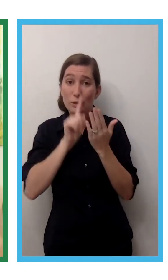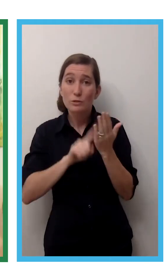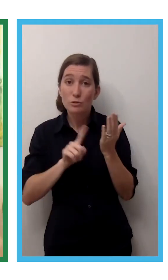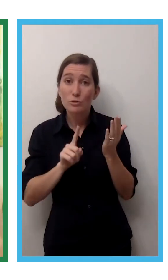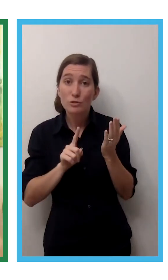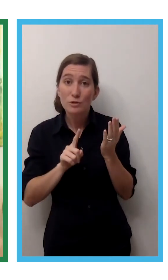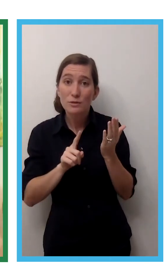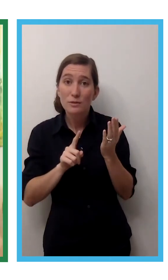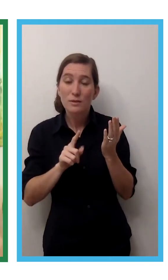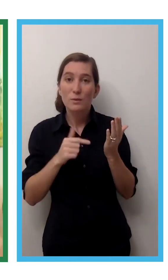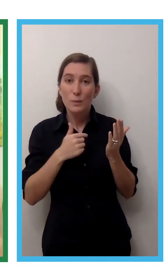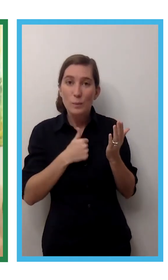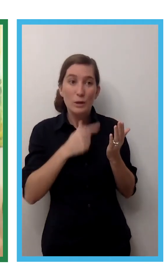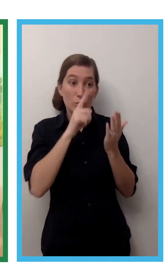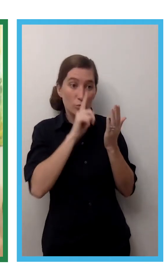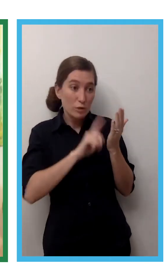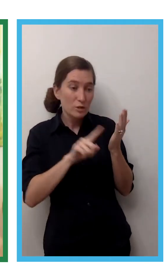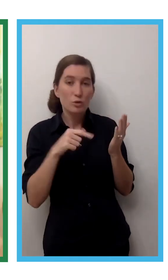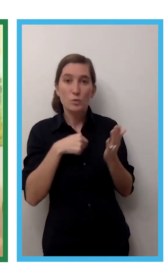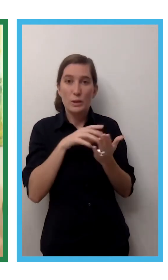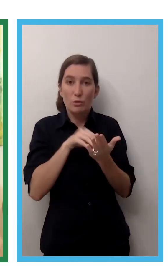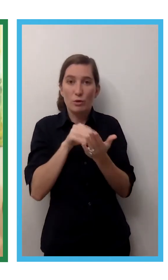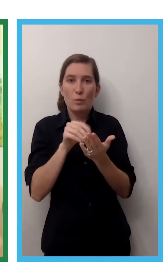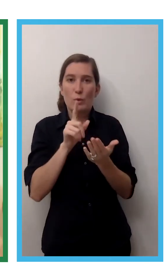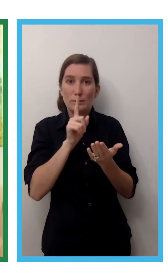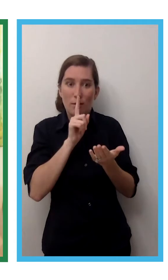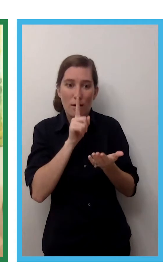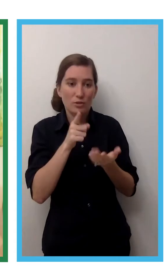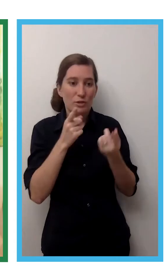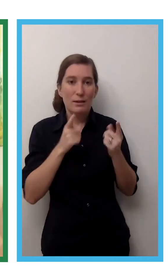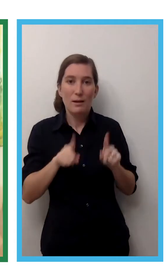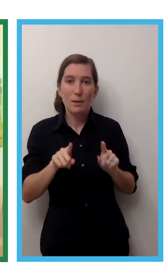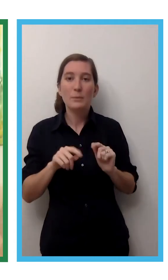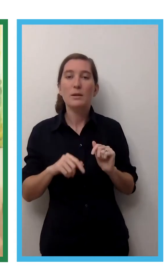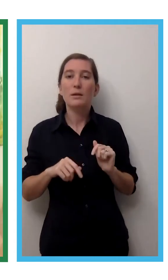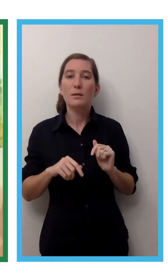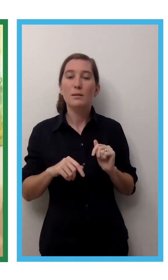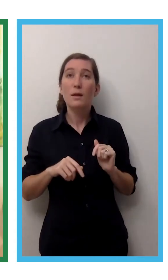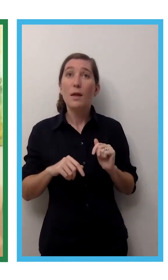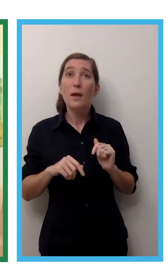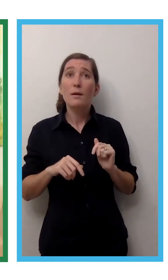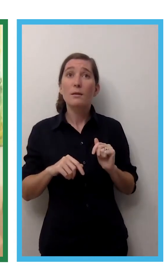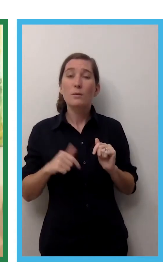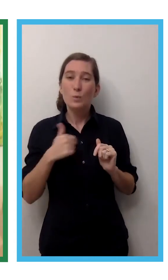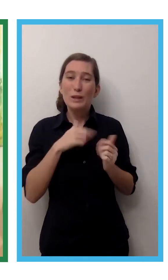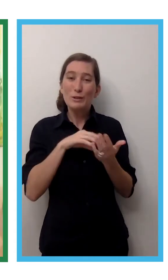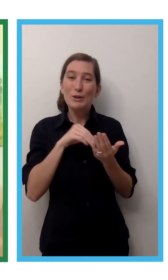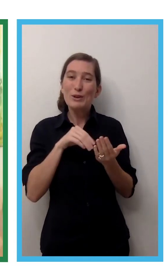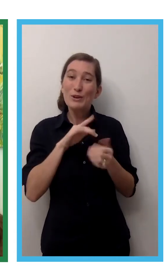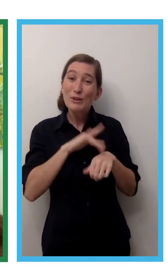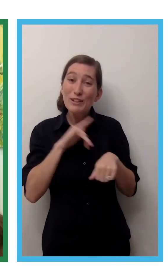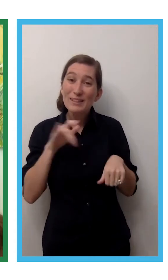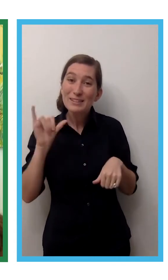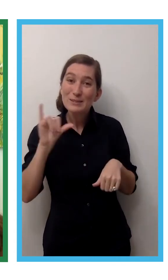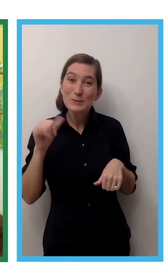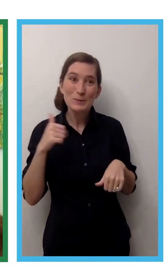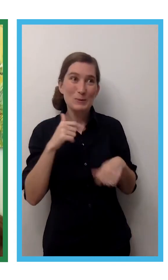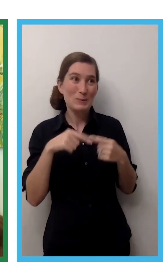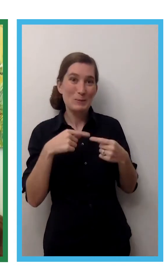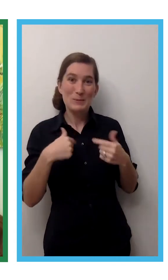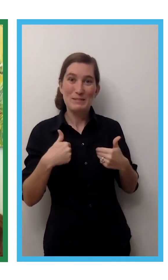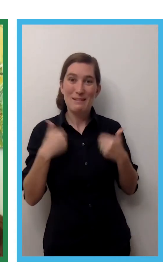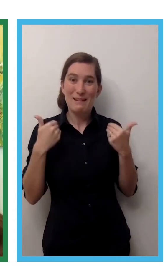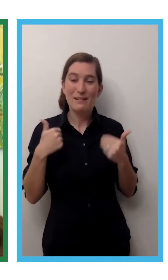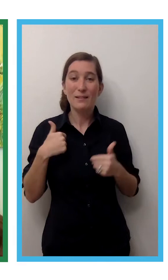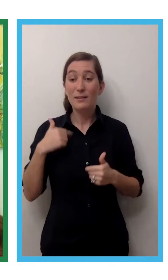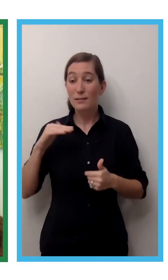you, you know, when I was a child, we used to get the little Nielsen rating book, right? They would send it out to people and